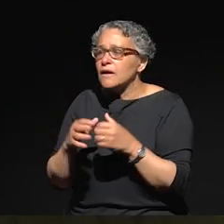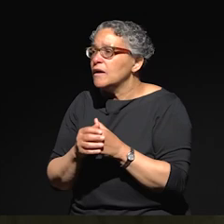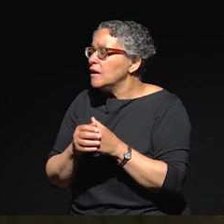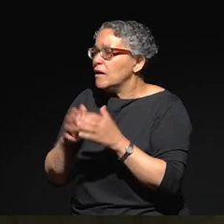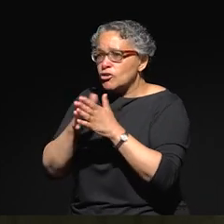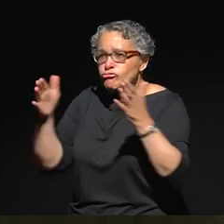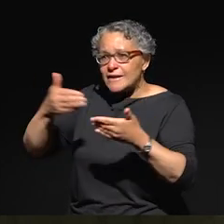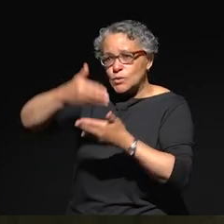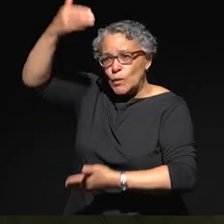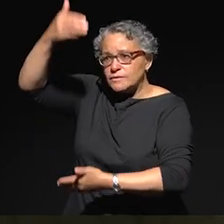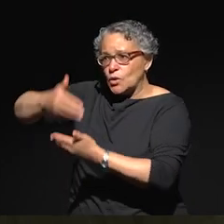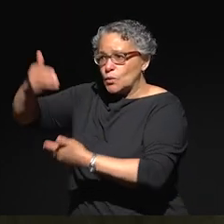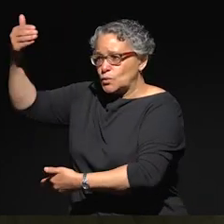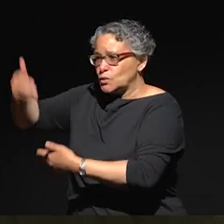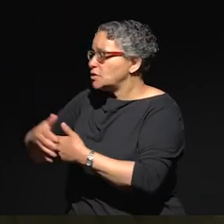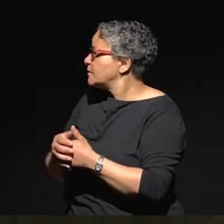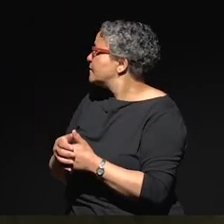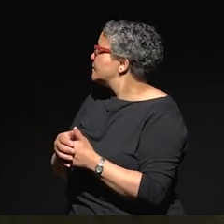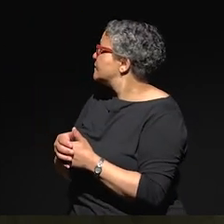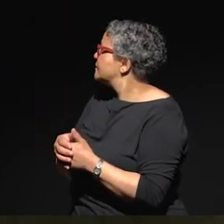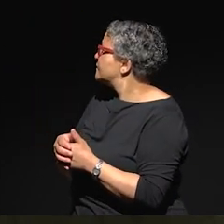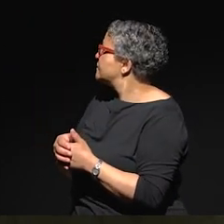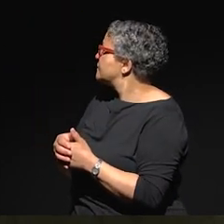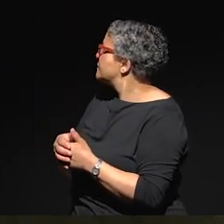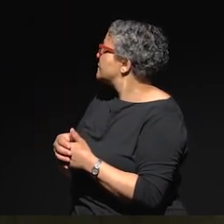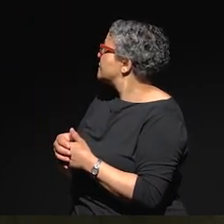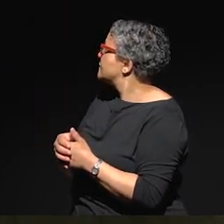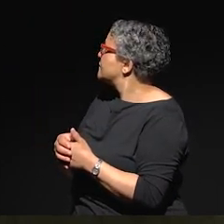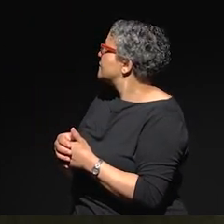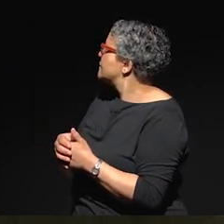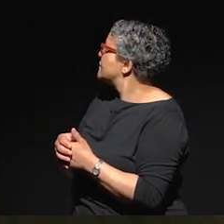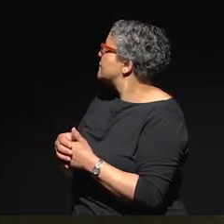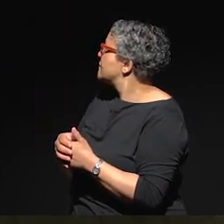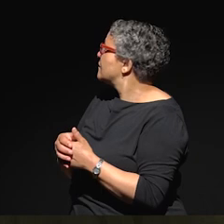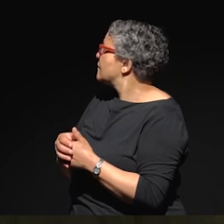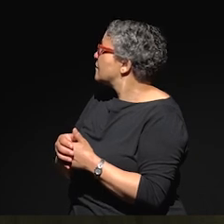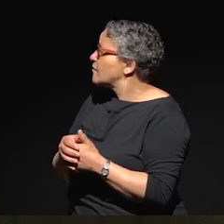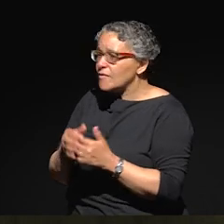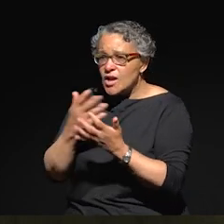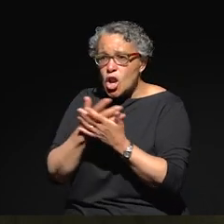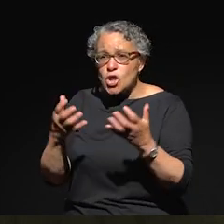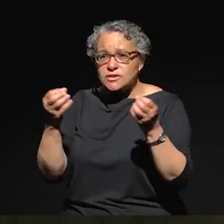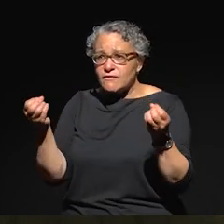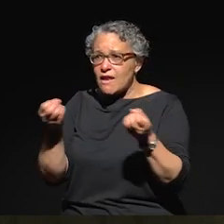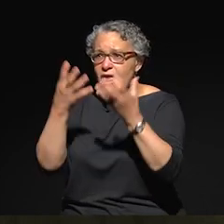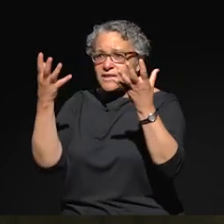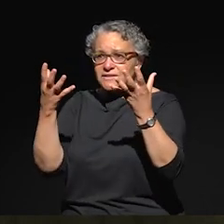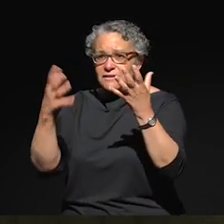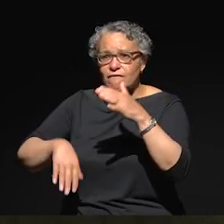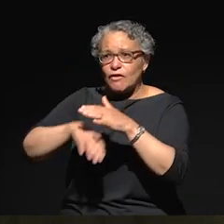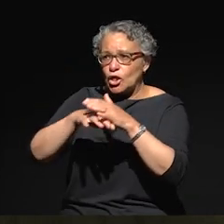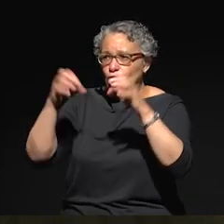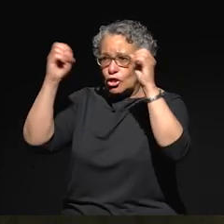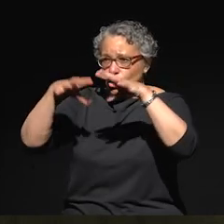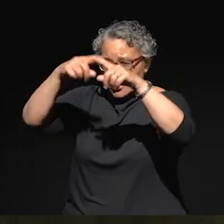these great windows, which probably it was just going to be a loggia. It wasn't going to have windows, so it's a very light-filled room, and